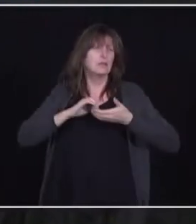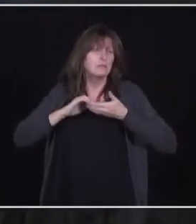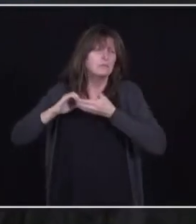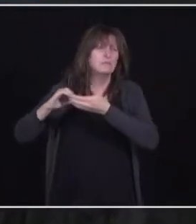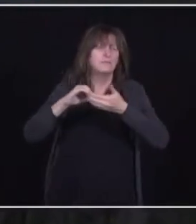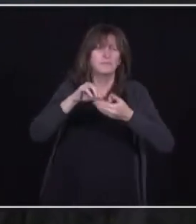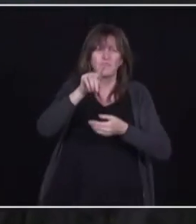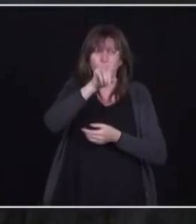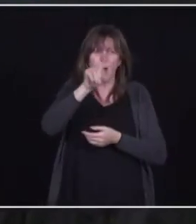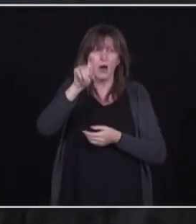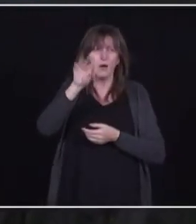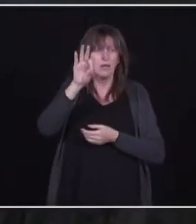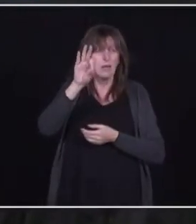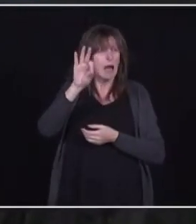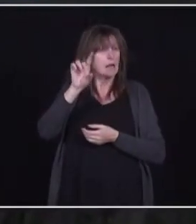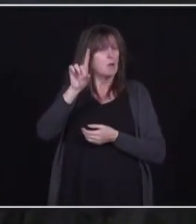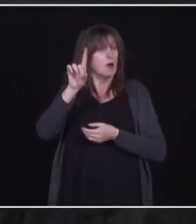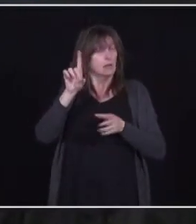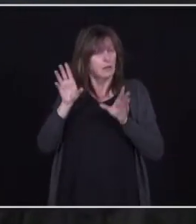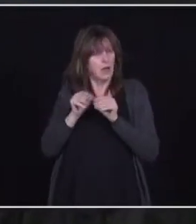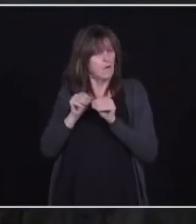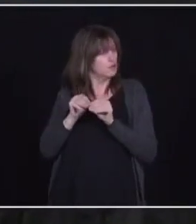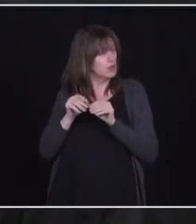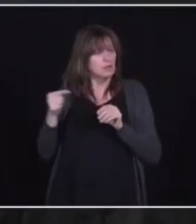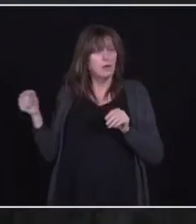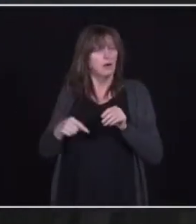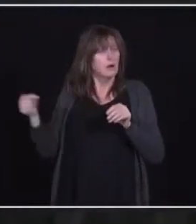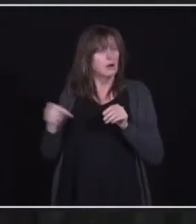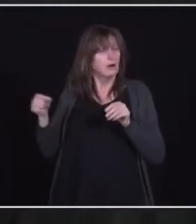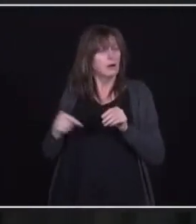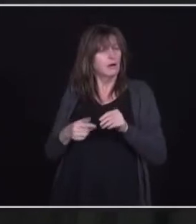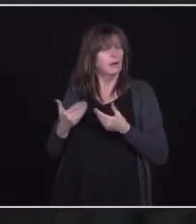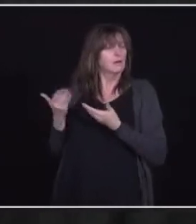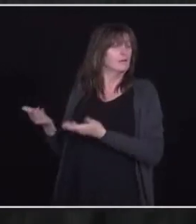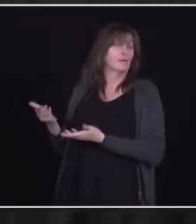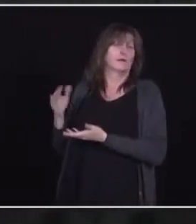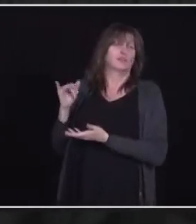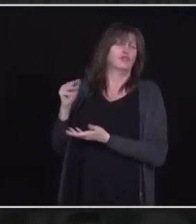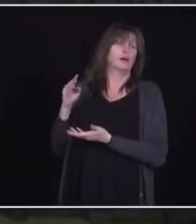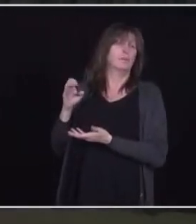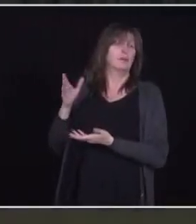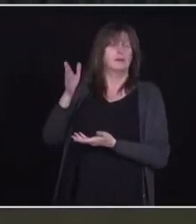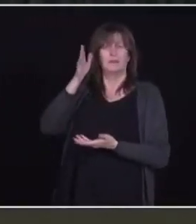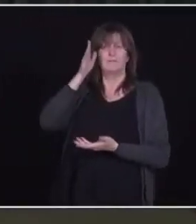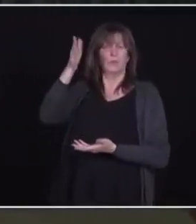191. Jamie for Premier. Thanks, everyone. Okay, thanks, everyone.